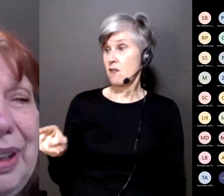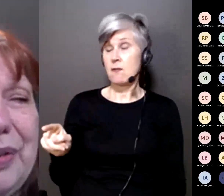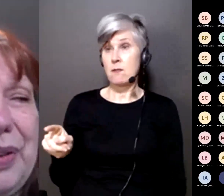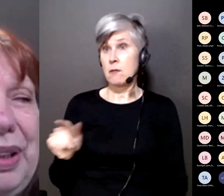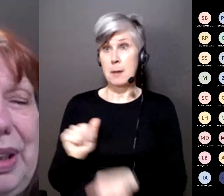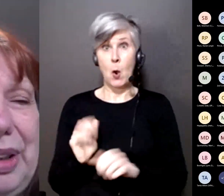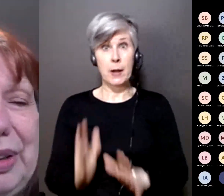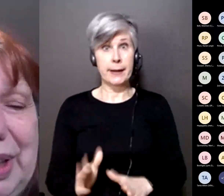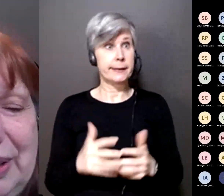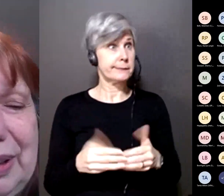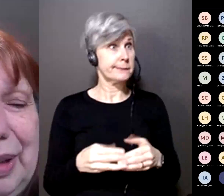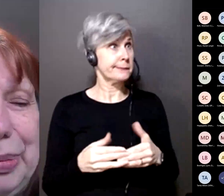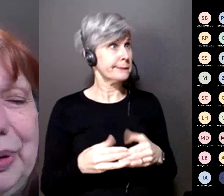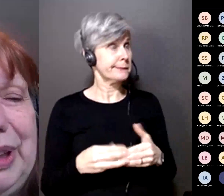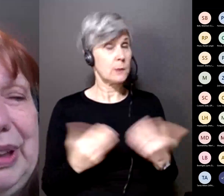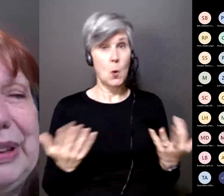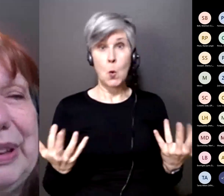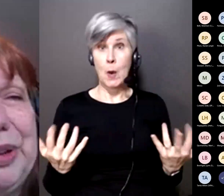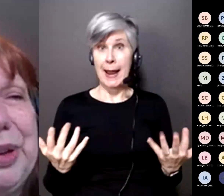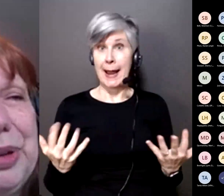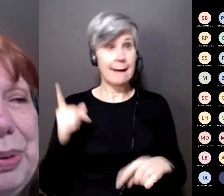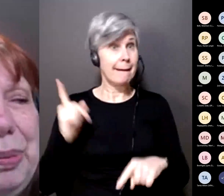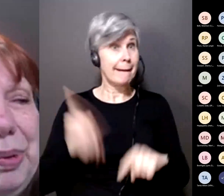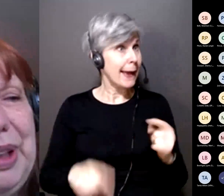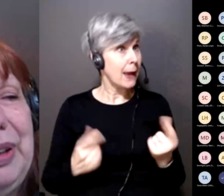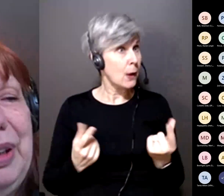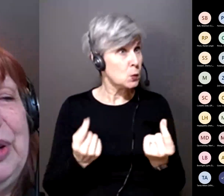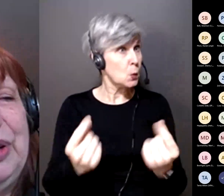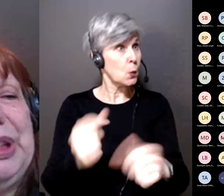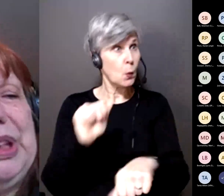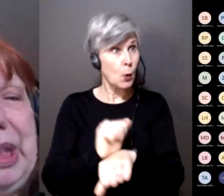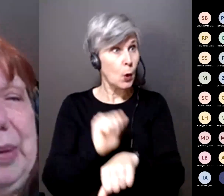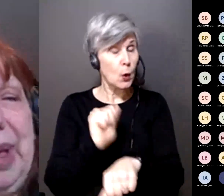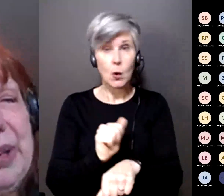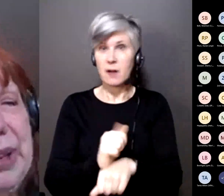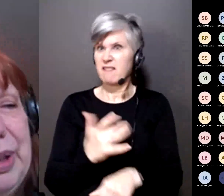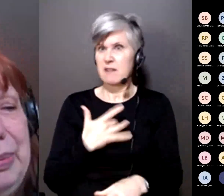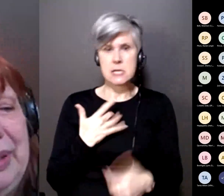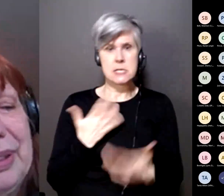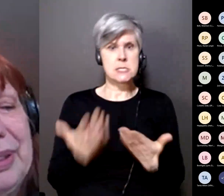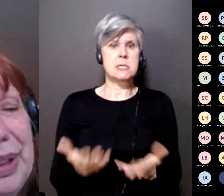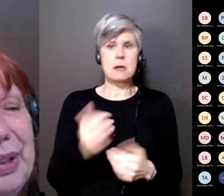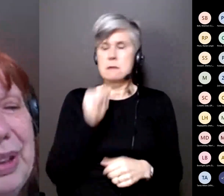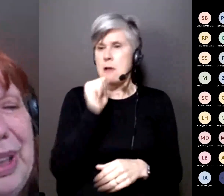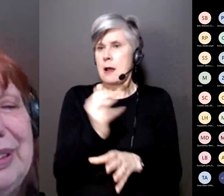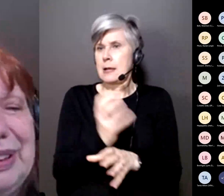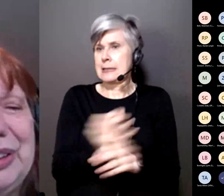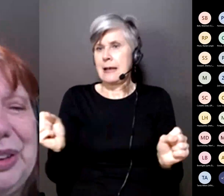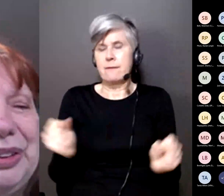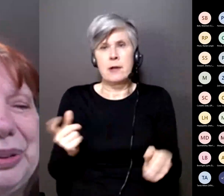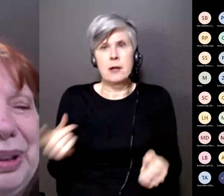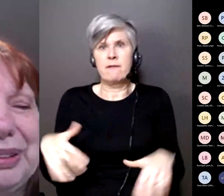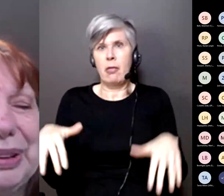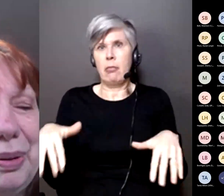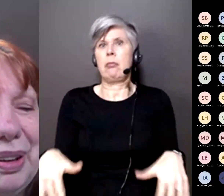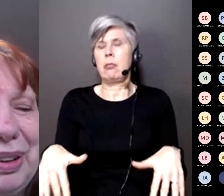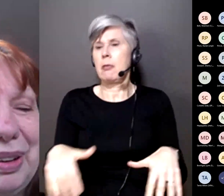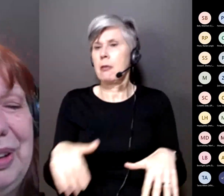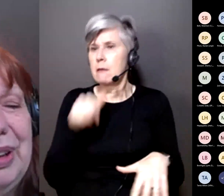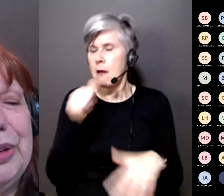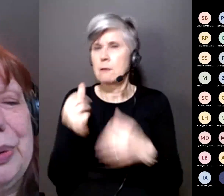safely is a day that the employee is not contributing to the team and to the mandate of the organization. So it